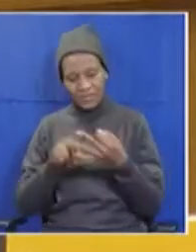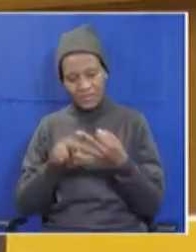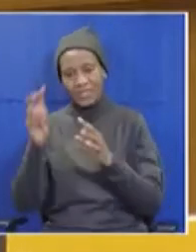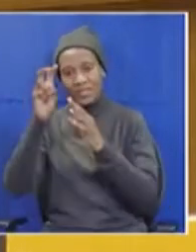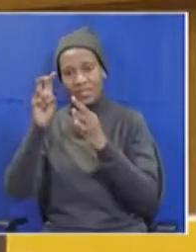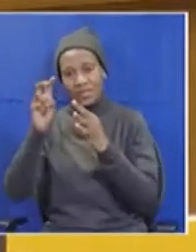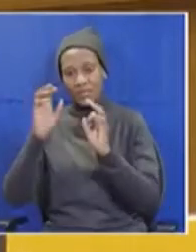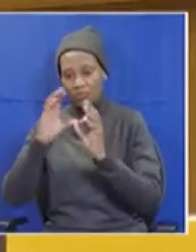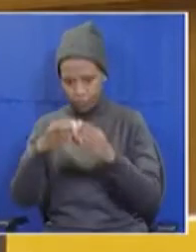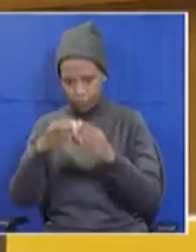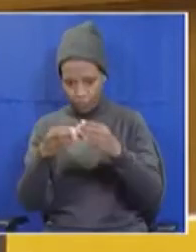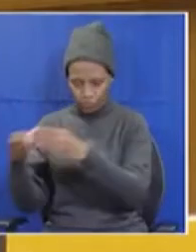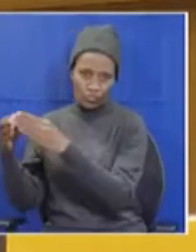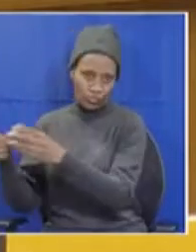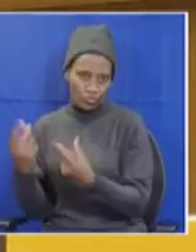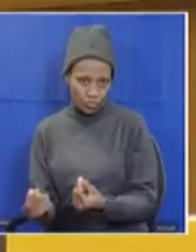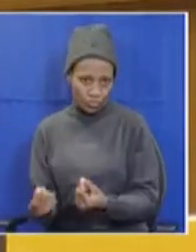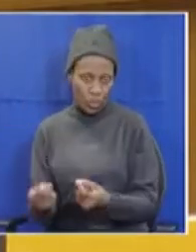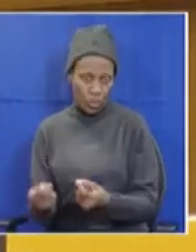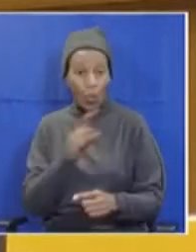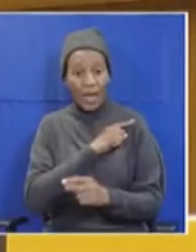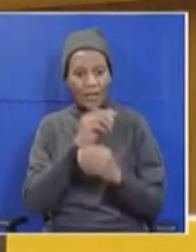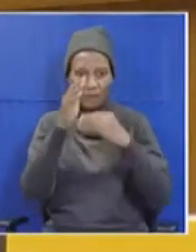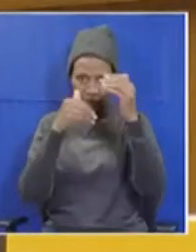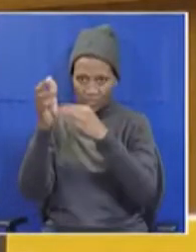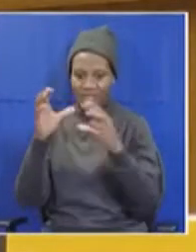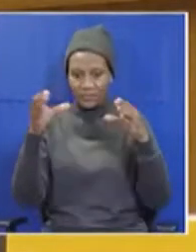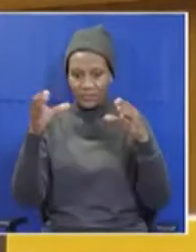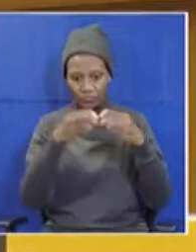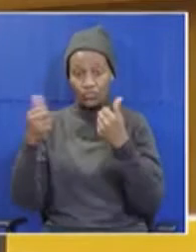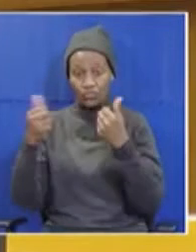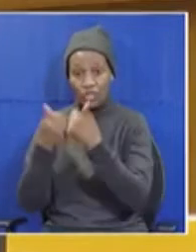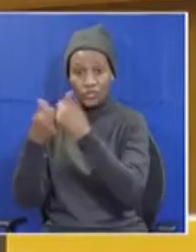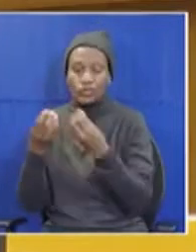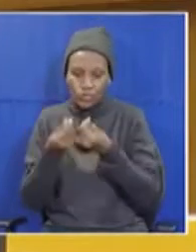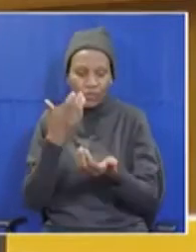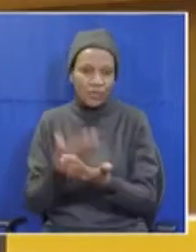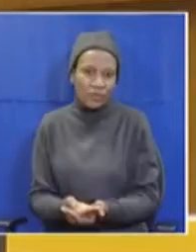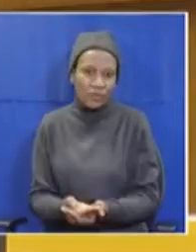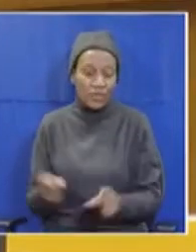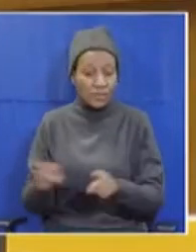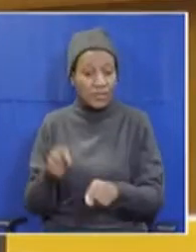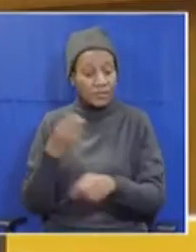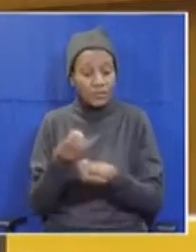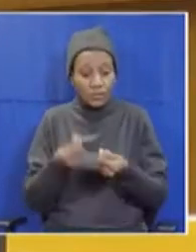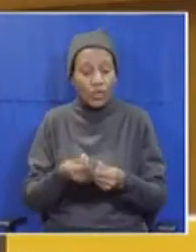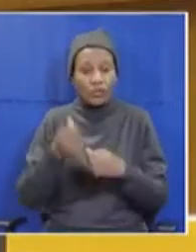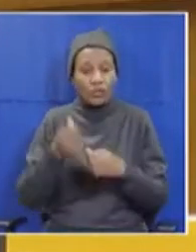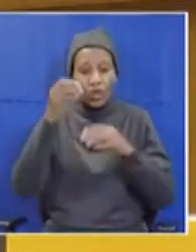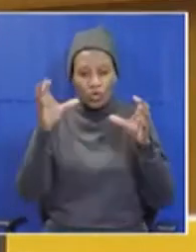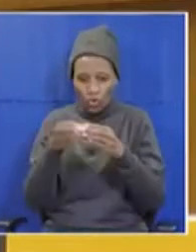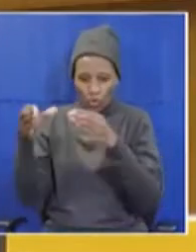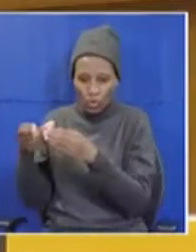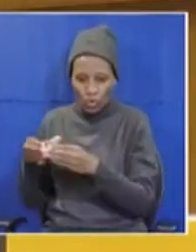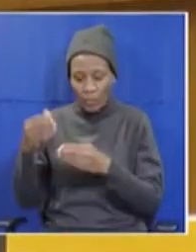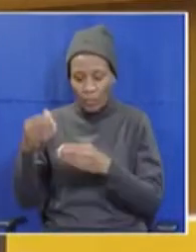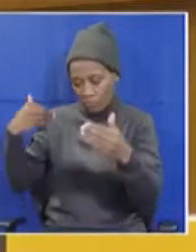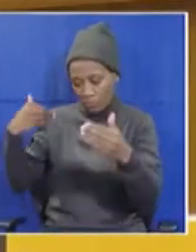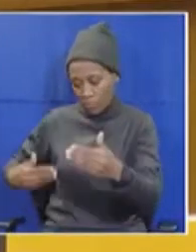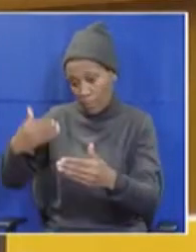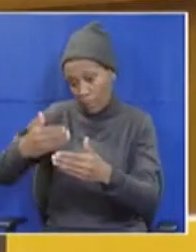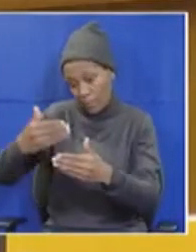plug its infrastructure investment gap and address economic and population growth between now and 2040.